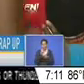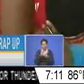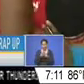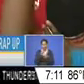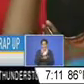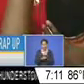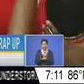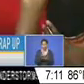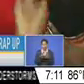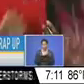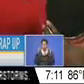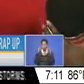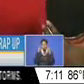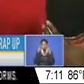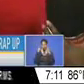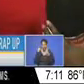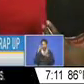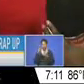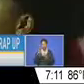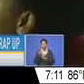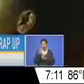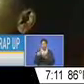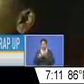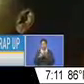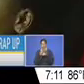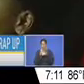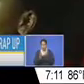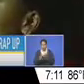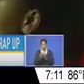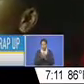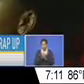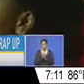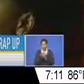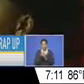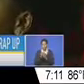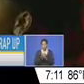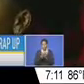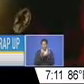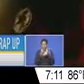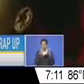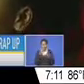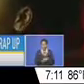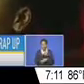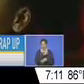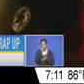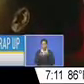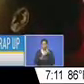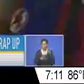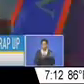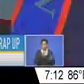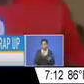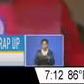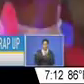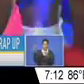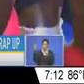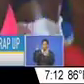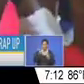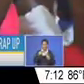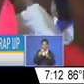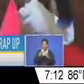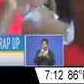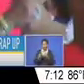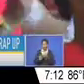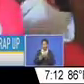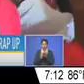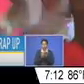bigger surprise in store for supporters Friday night. So many young people from all walks of life came out to